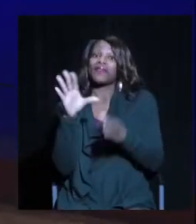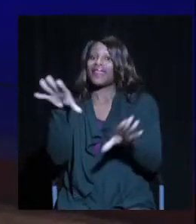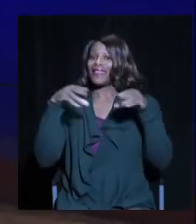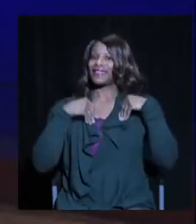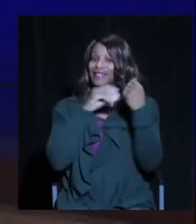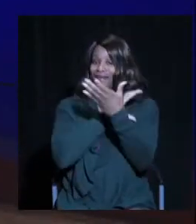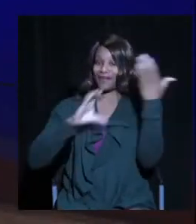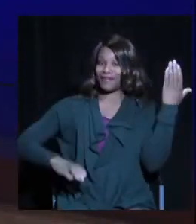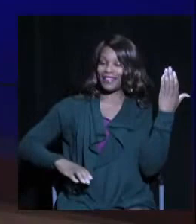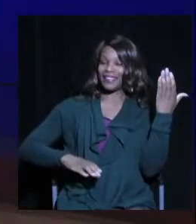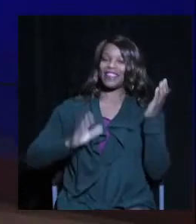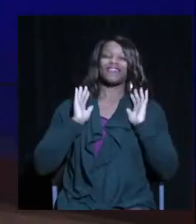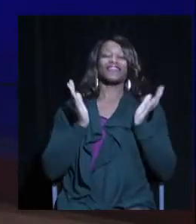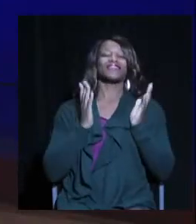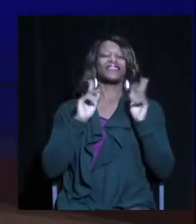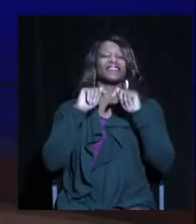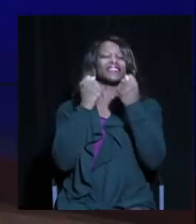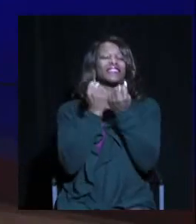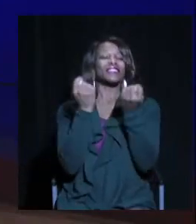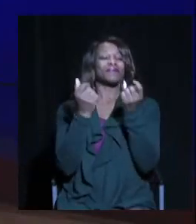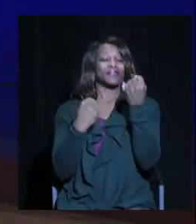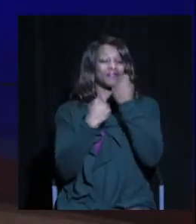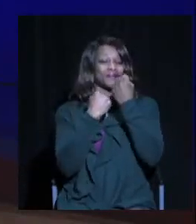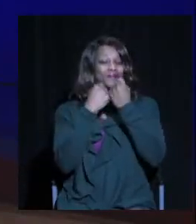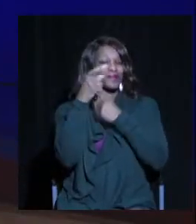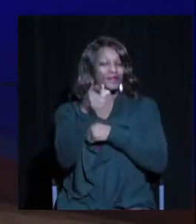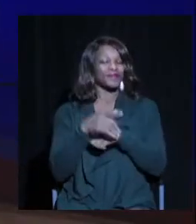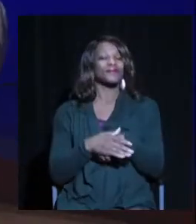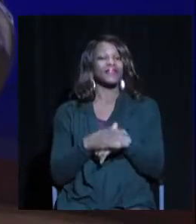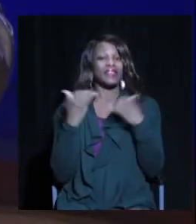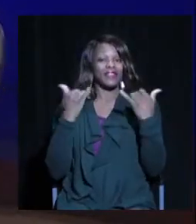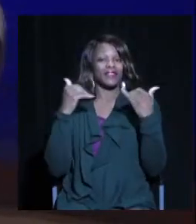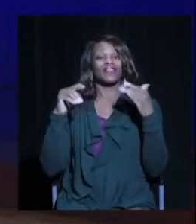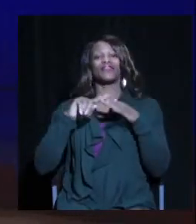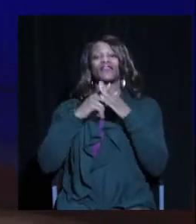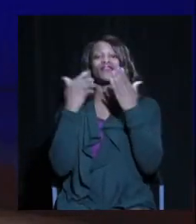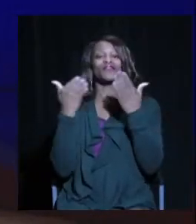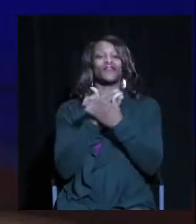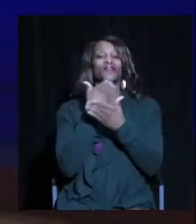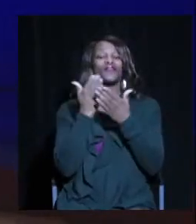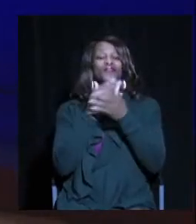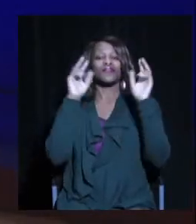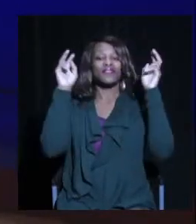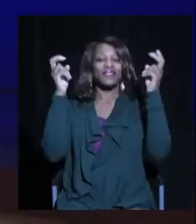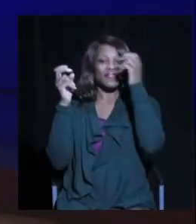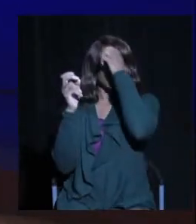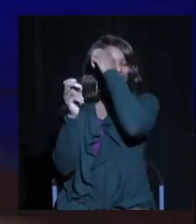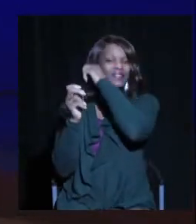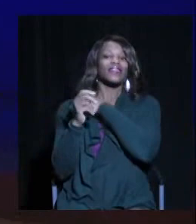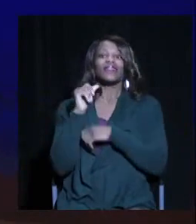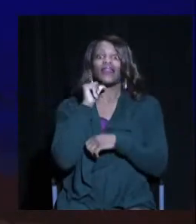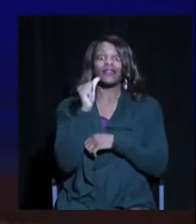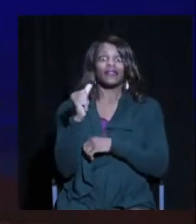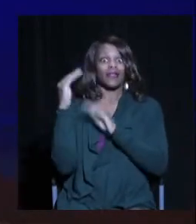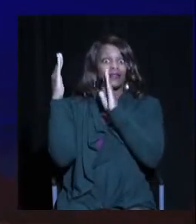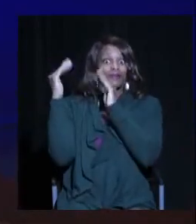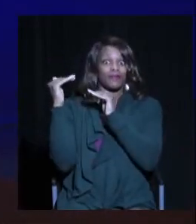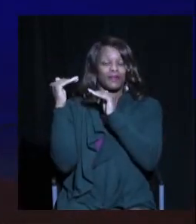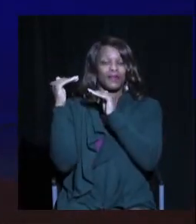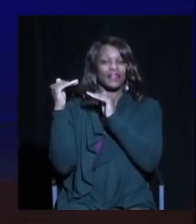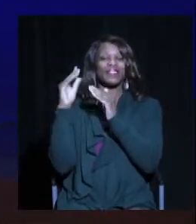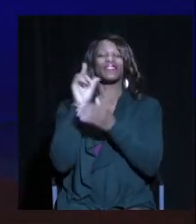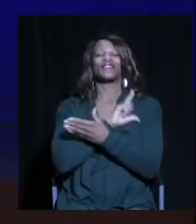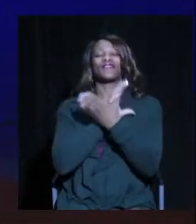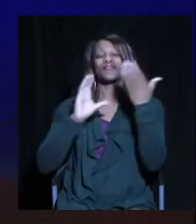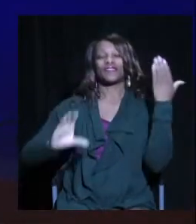our chat team is here for you. Today we're starting a new series called Unexpected Christmas with the message out of Luke